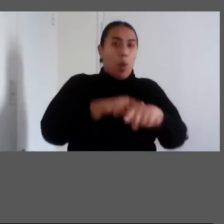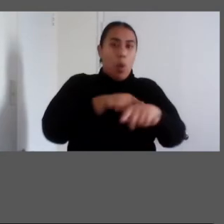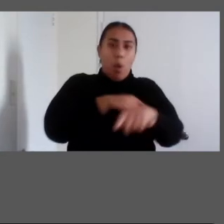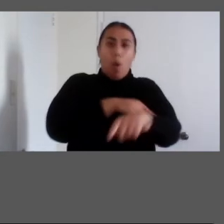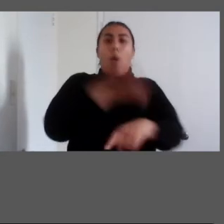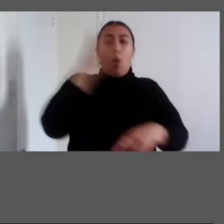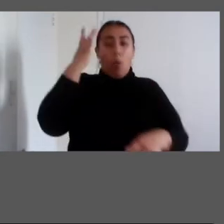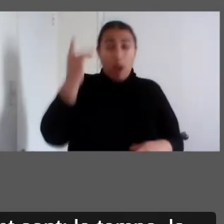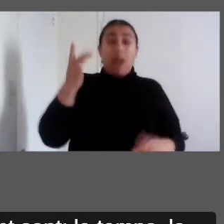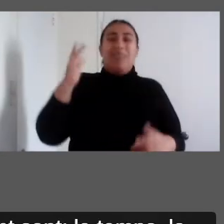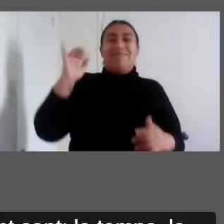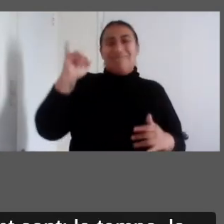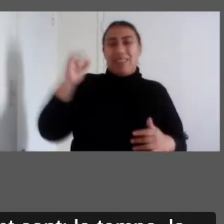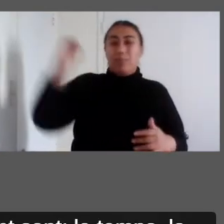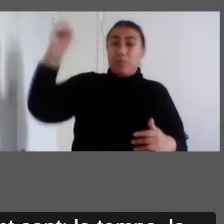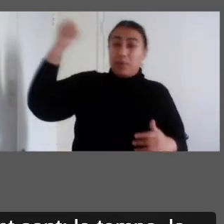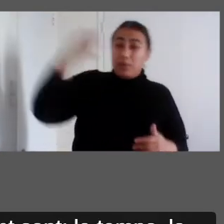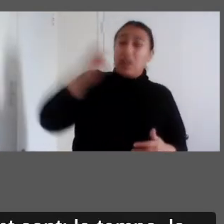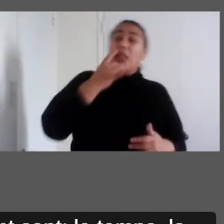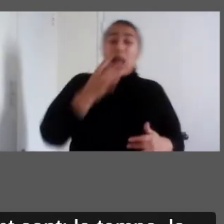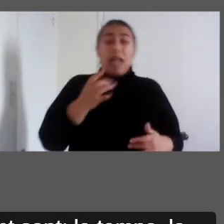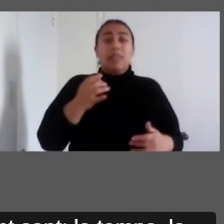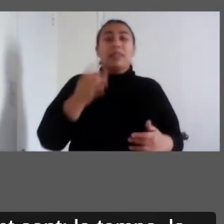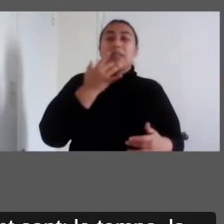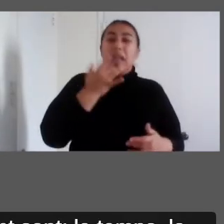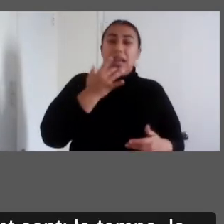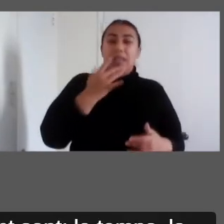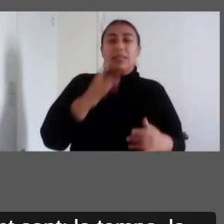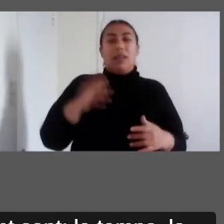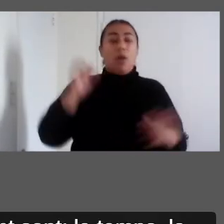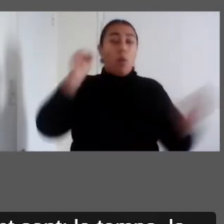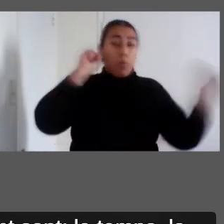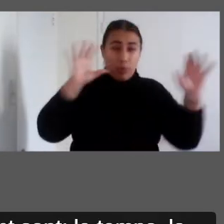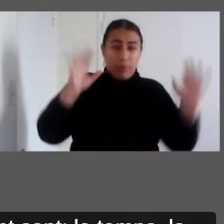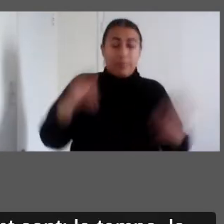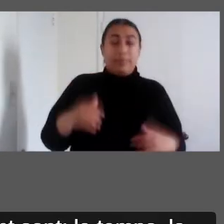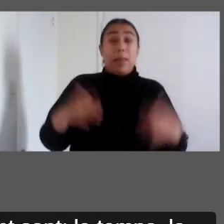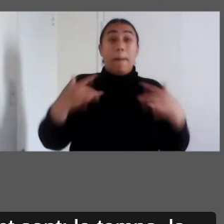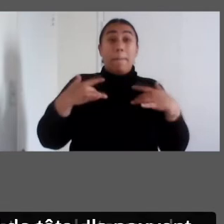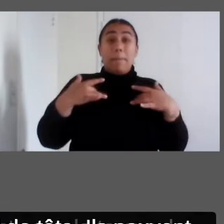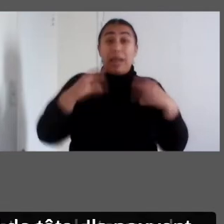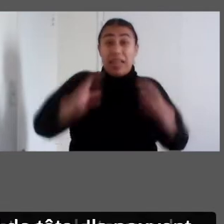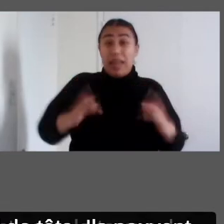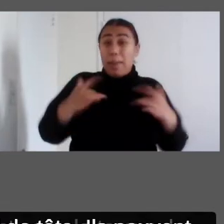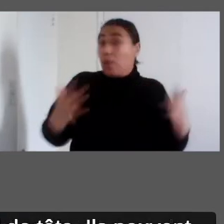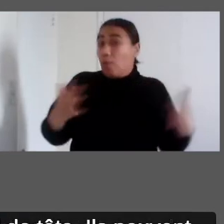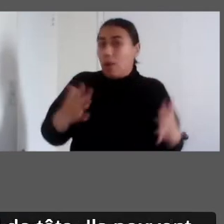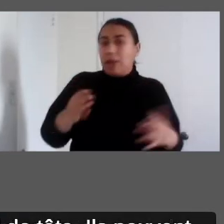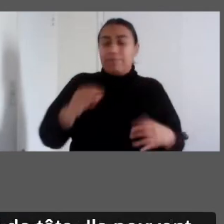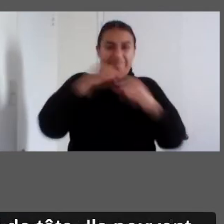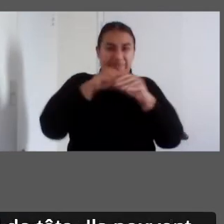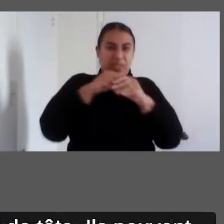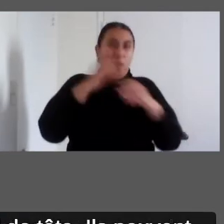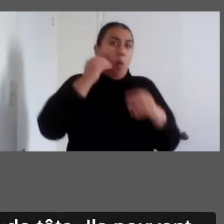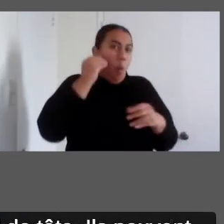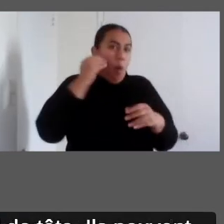is present. And once that vasoconstriction kind of gets a hold of the patient, it's time, dark room, quiet